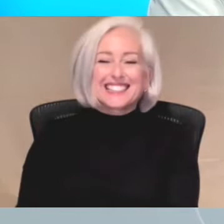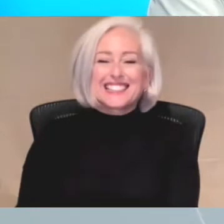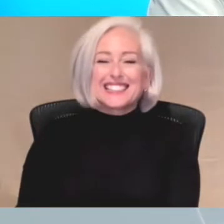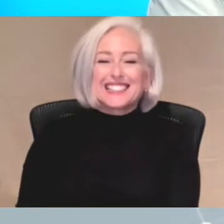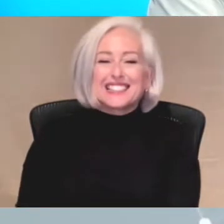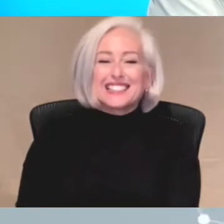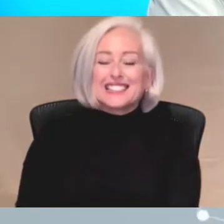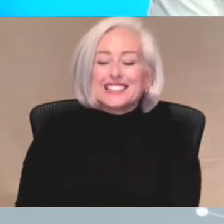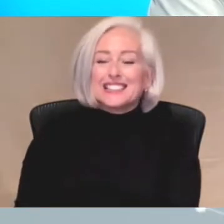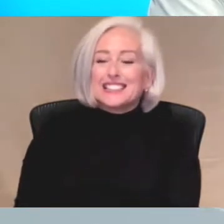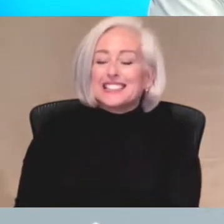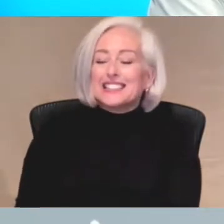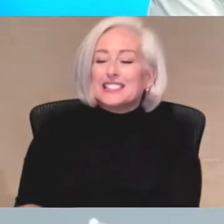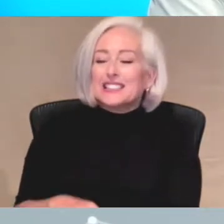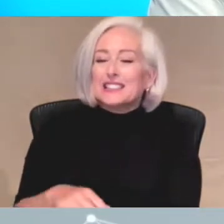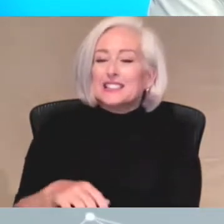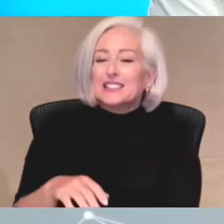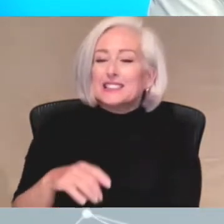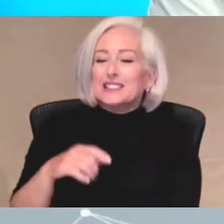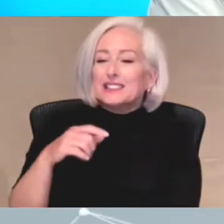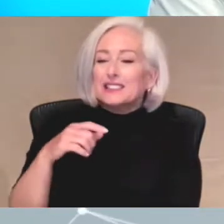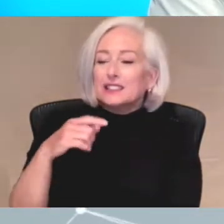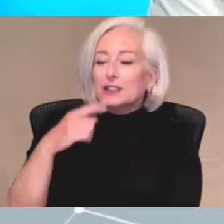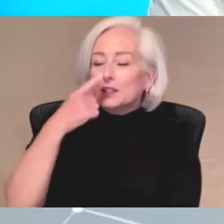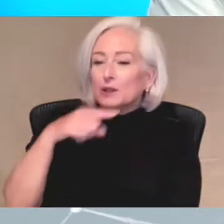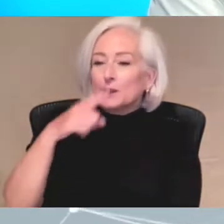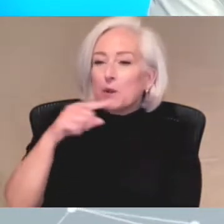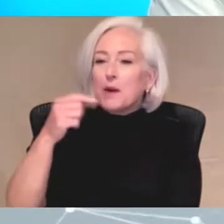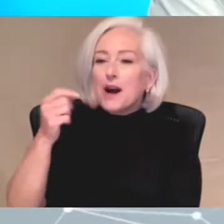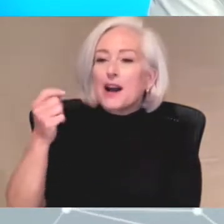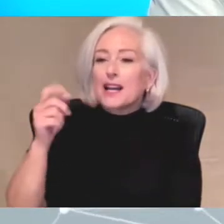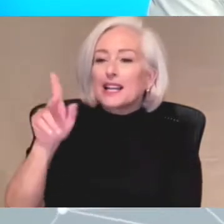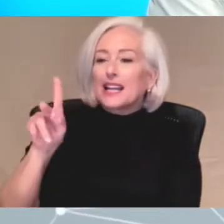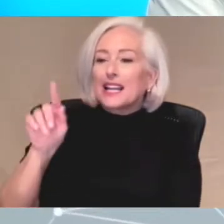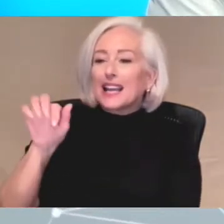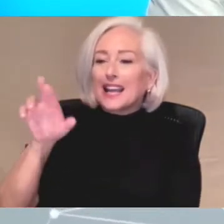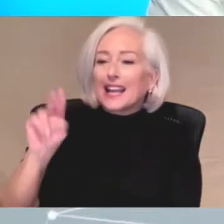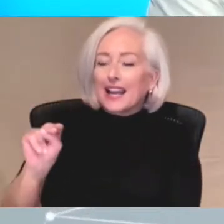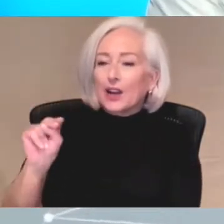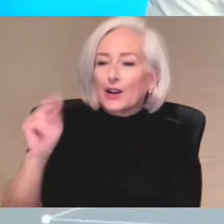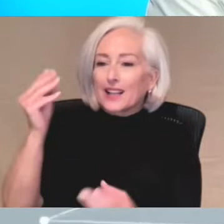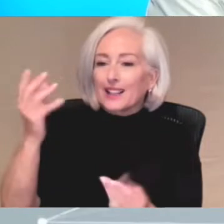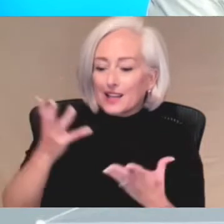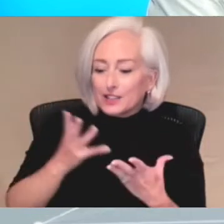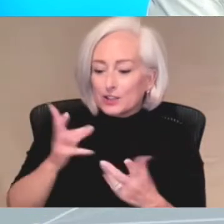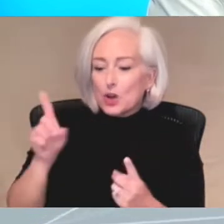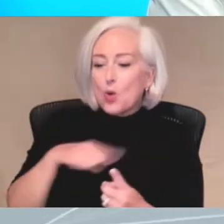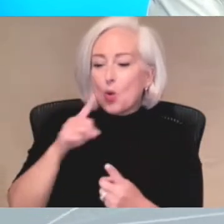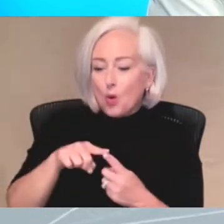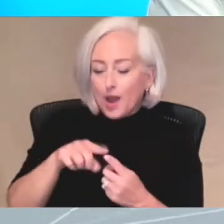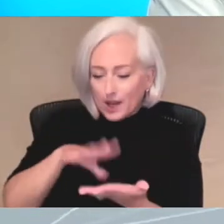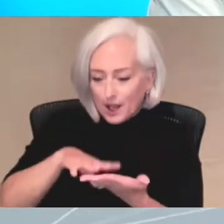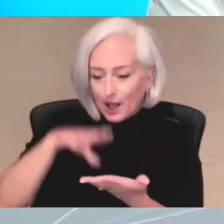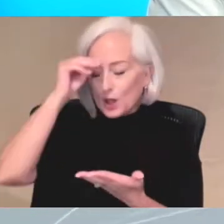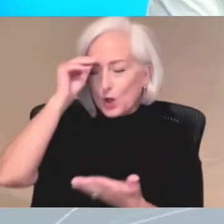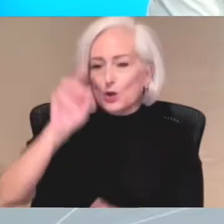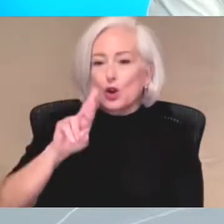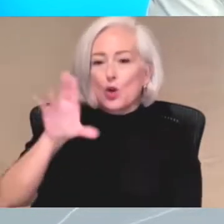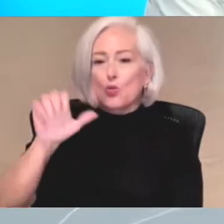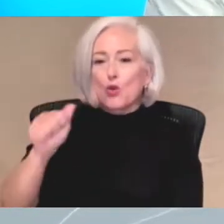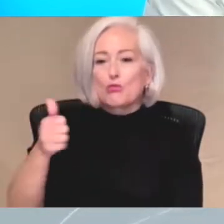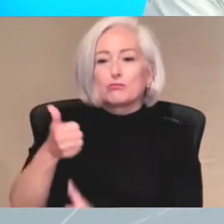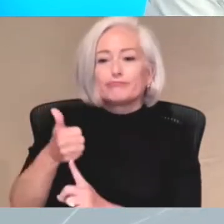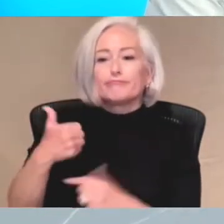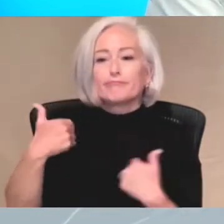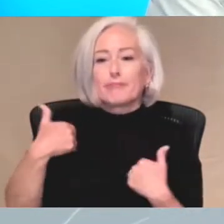So could you take us back, Karen, to the day you found out about Roma's cancer and